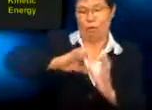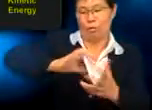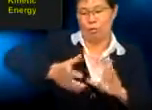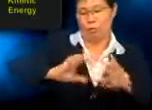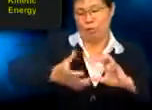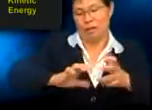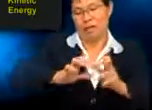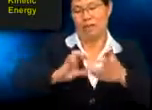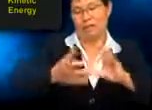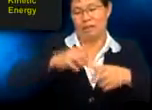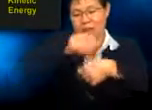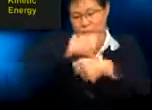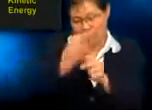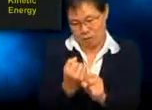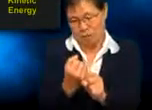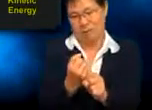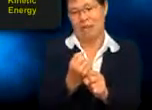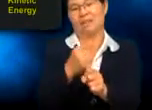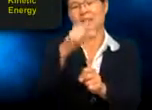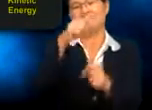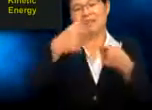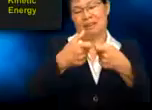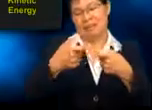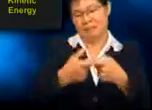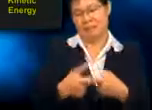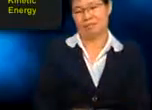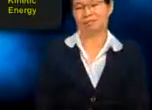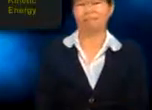rotate the generator to produce electricity.